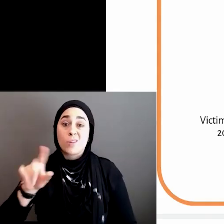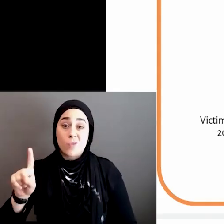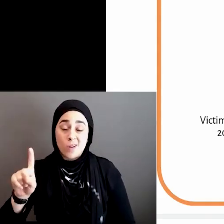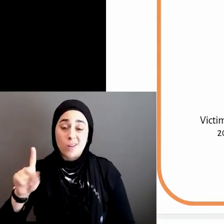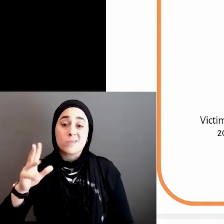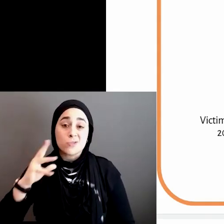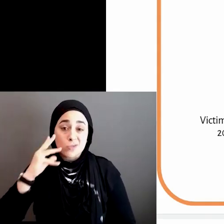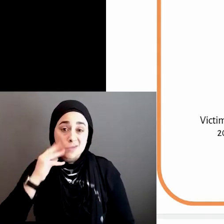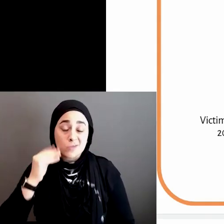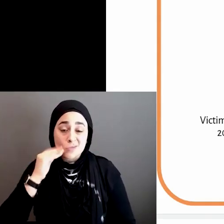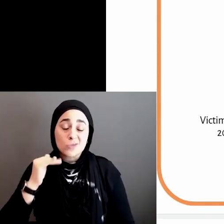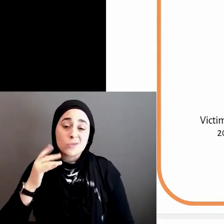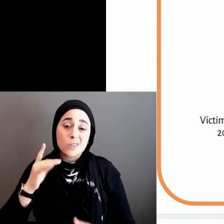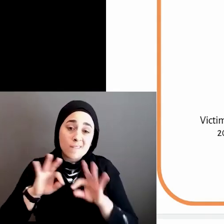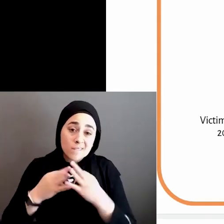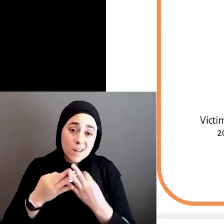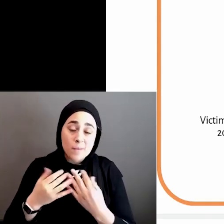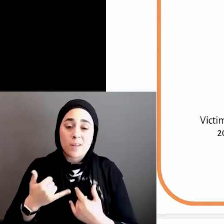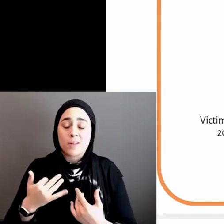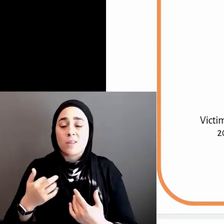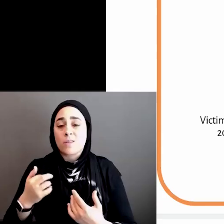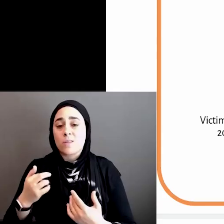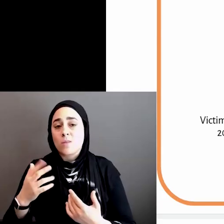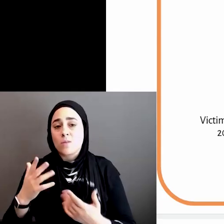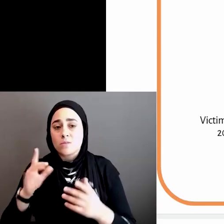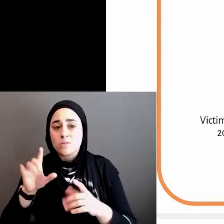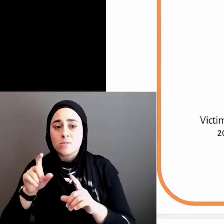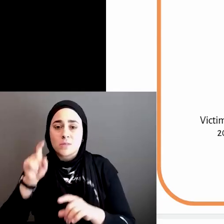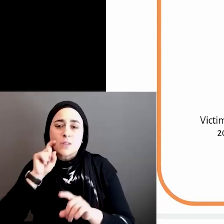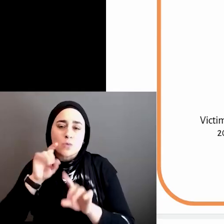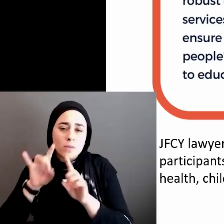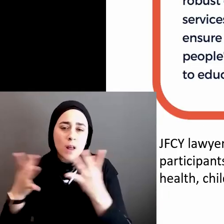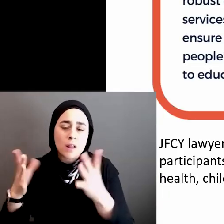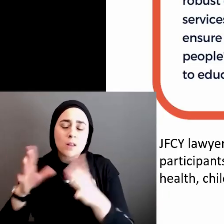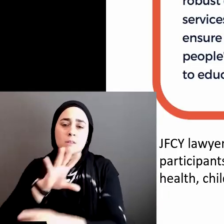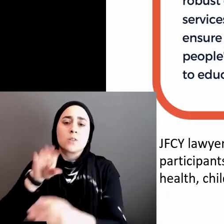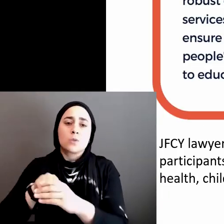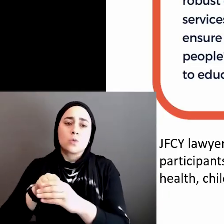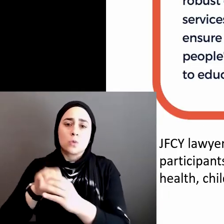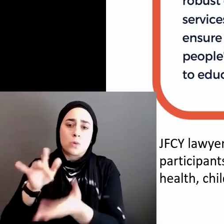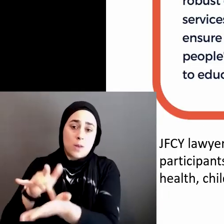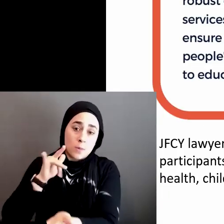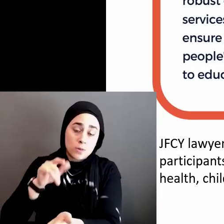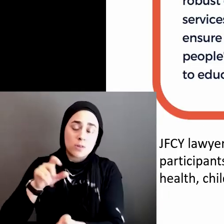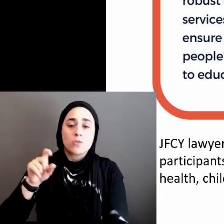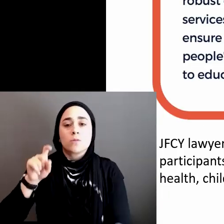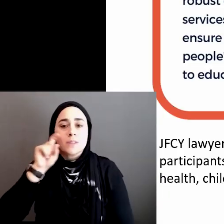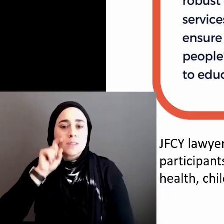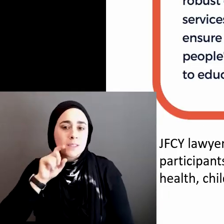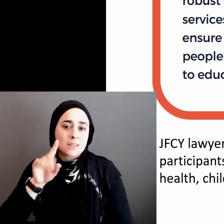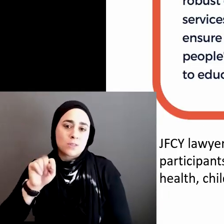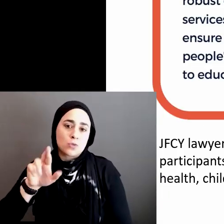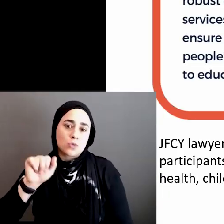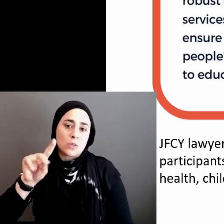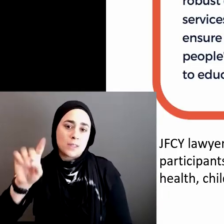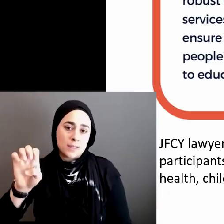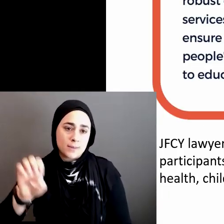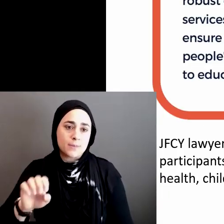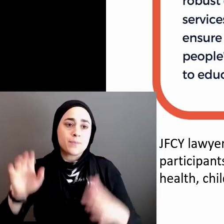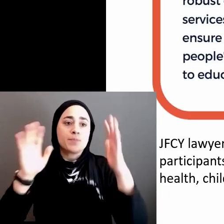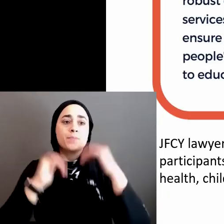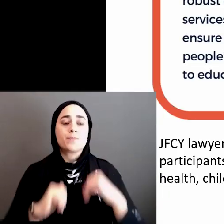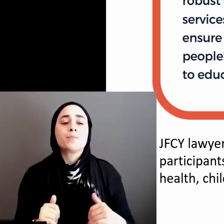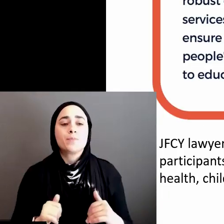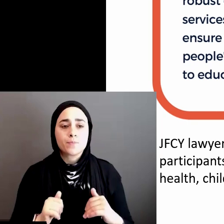violence. This includes exploitation in the sex trade. education support program. So the Toronto